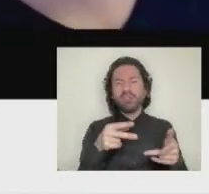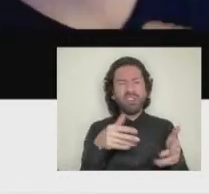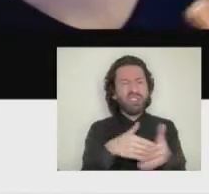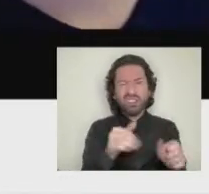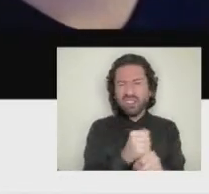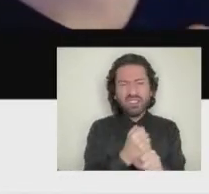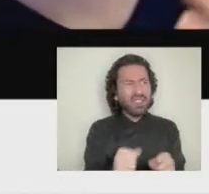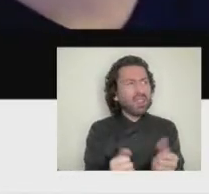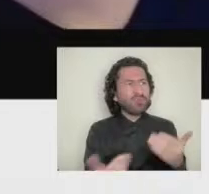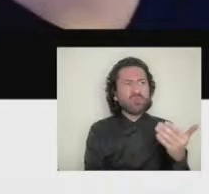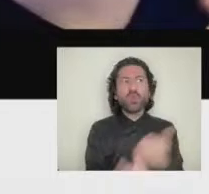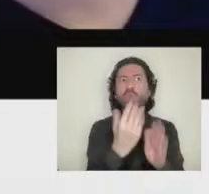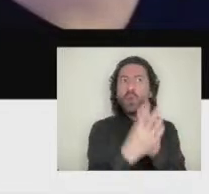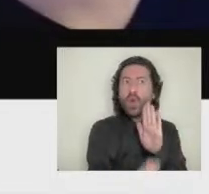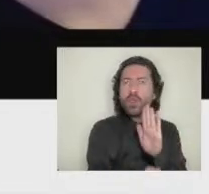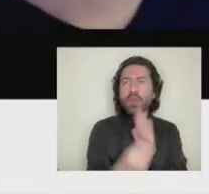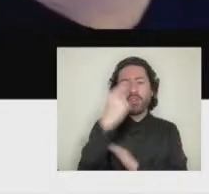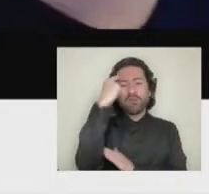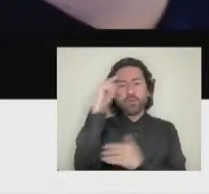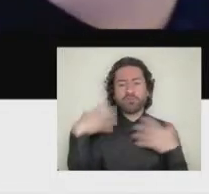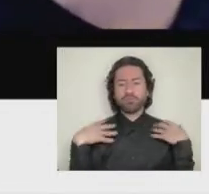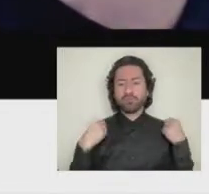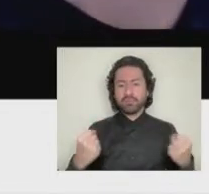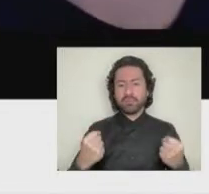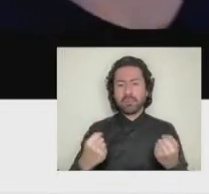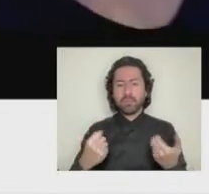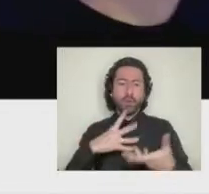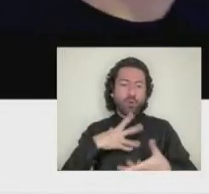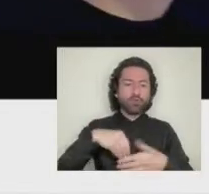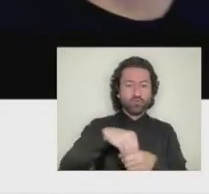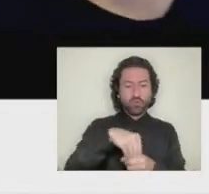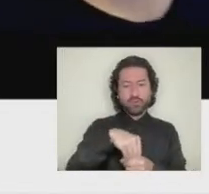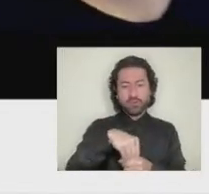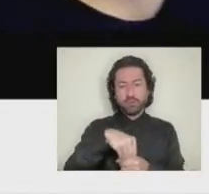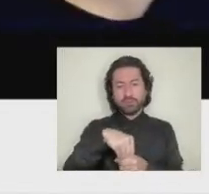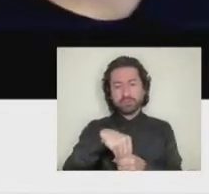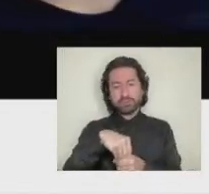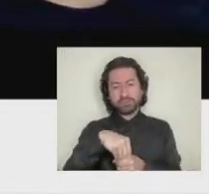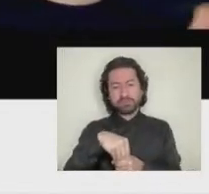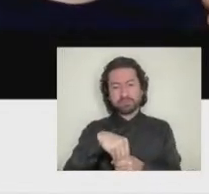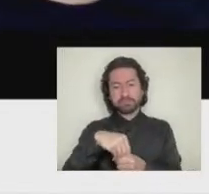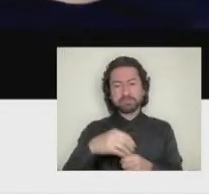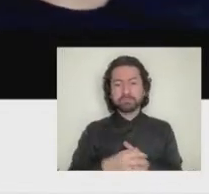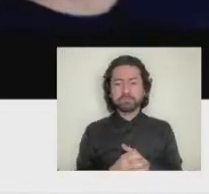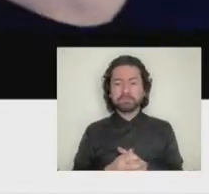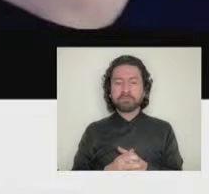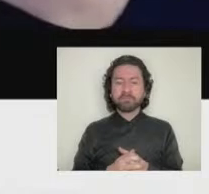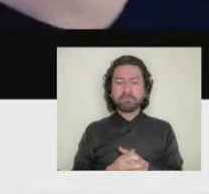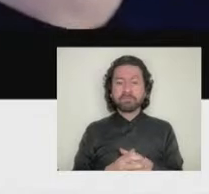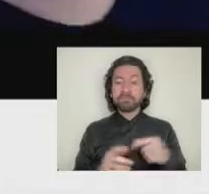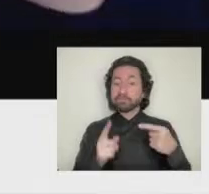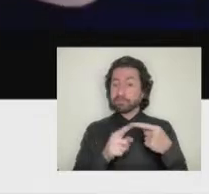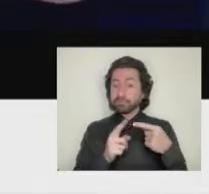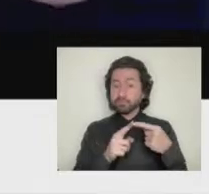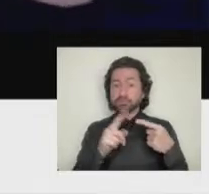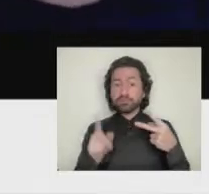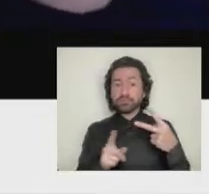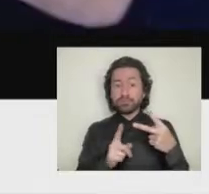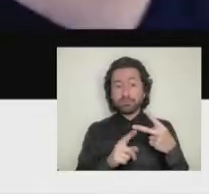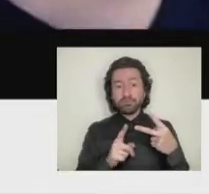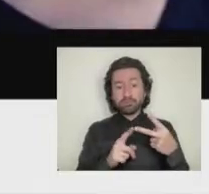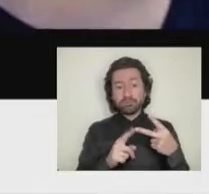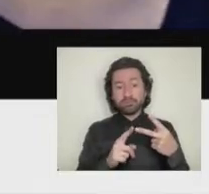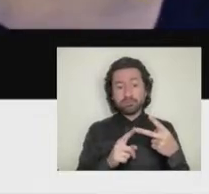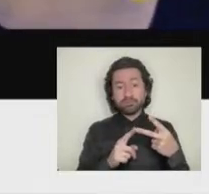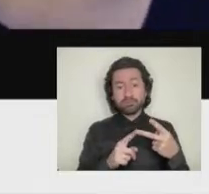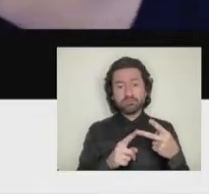construction of the development of the construction of models and of inclusive well-being models. That is the first thing that I would like to